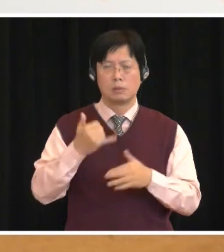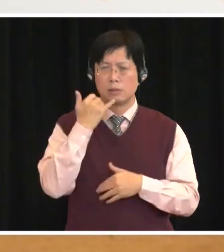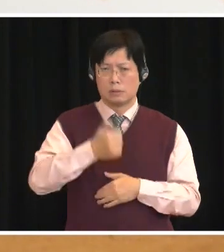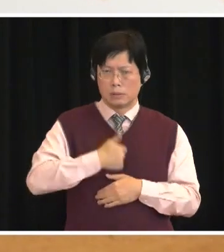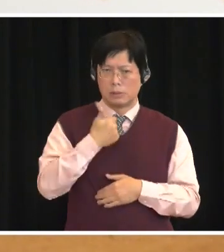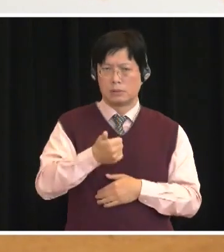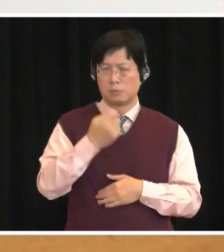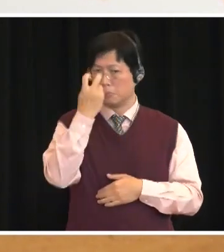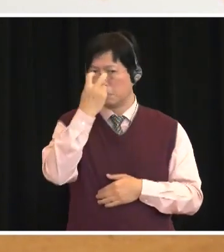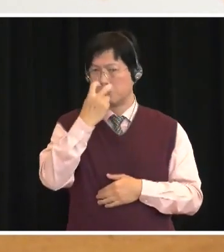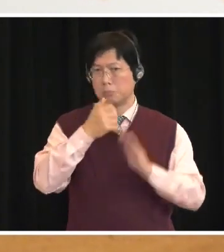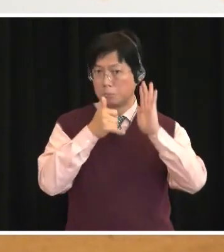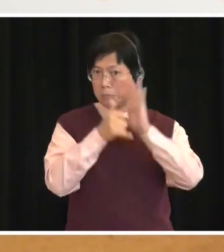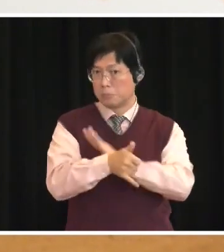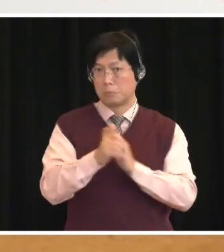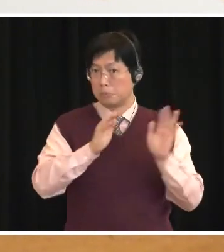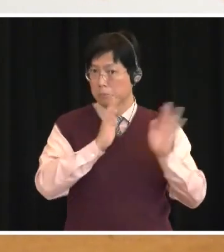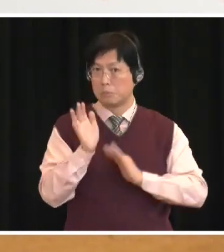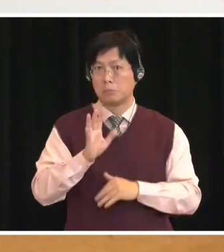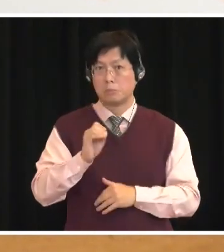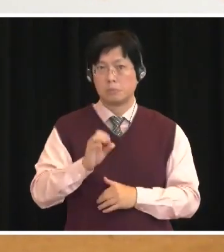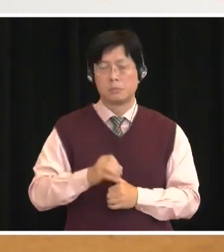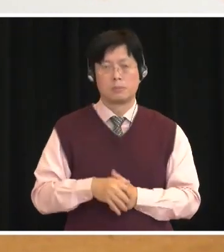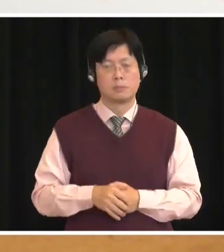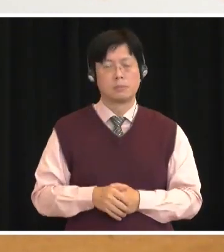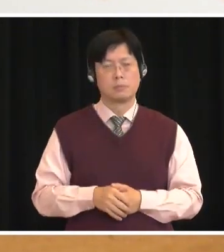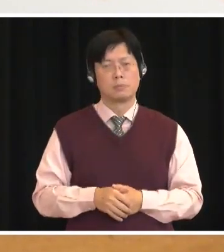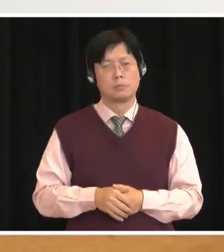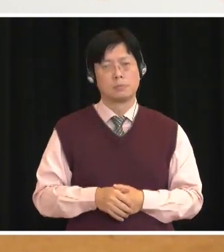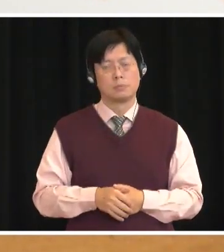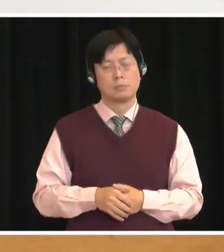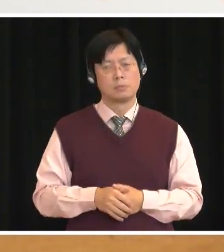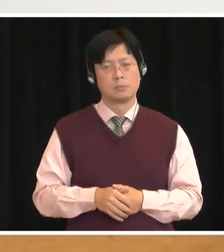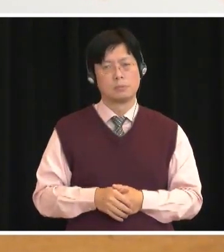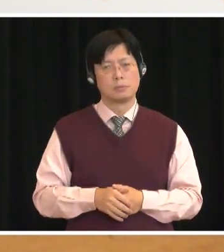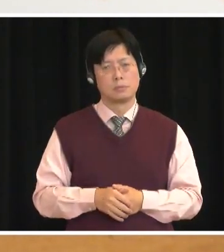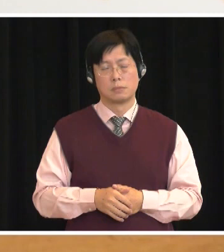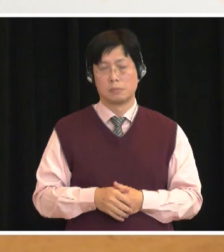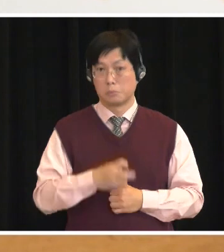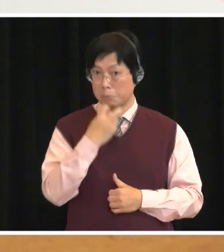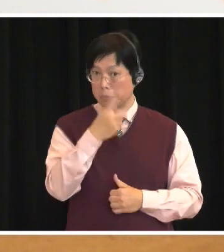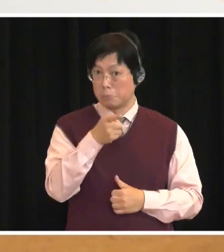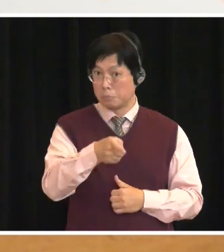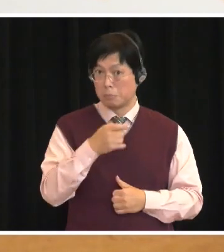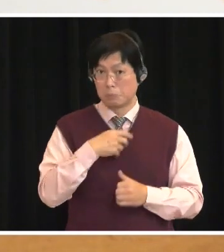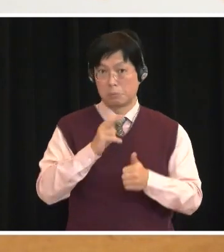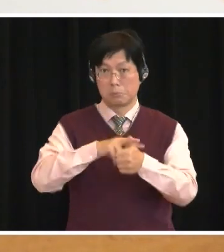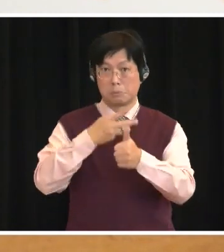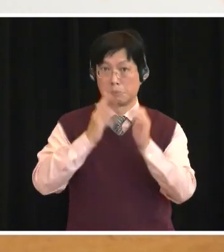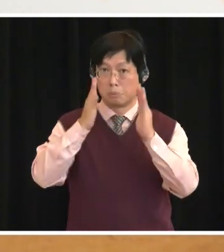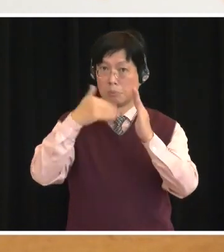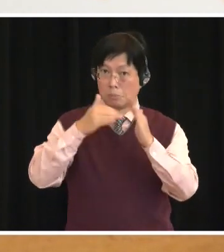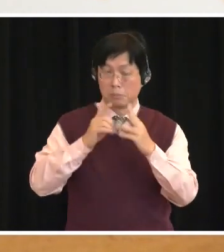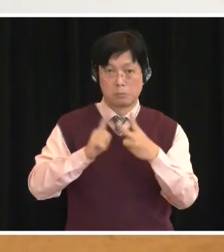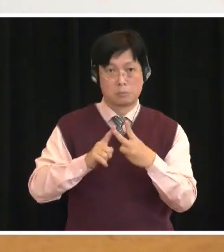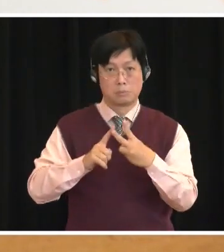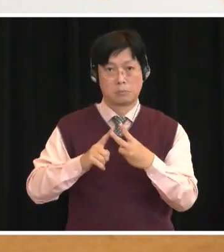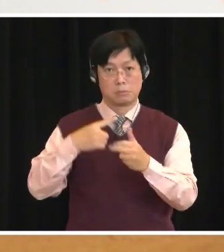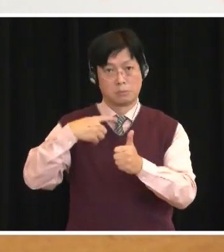children in these schools. And how